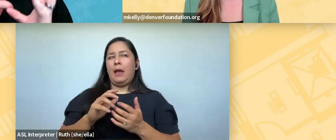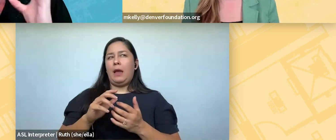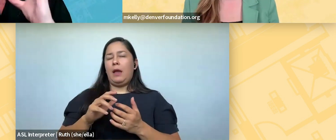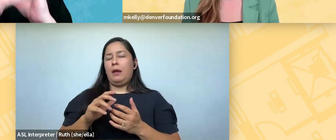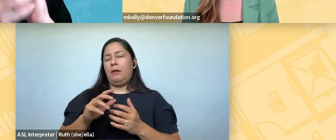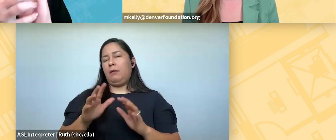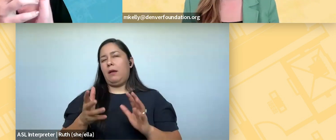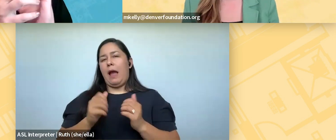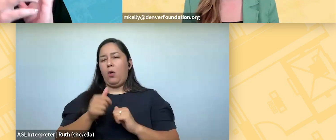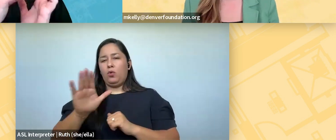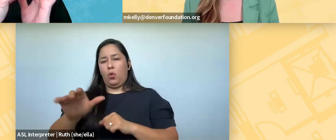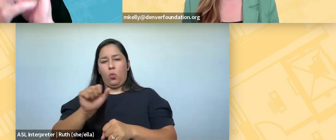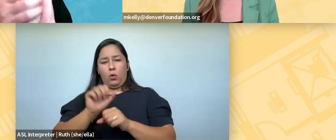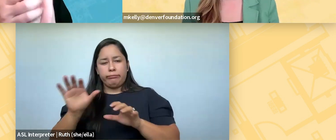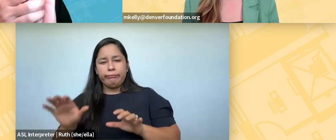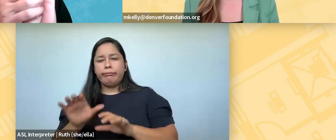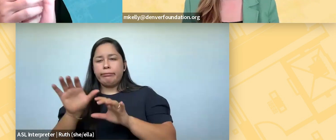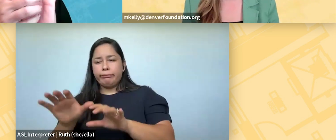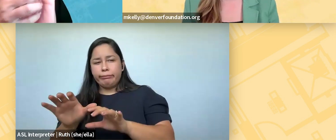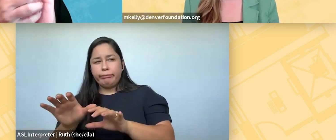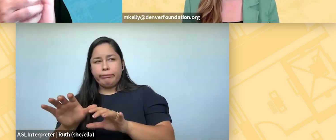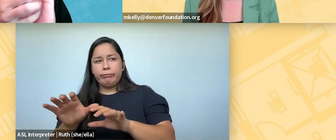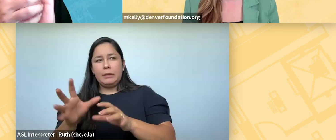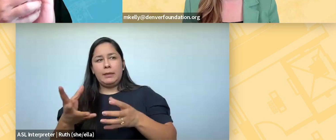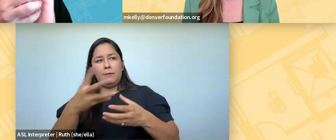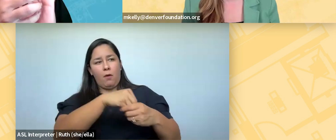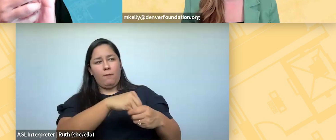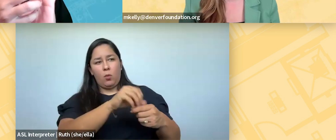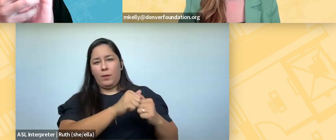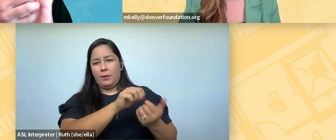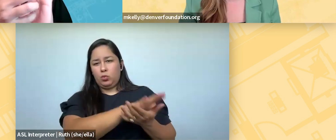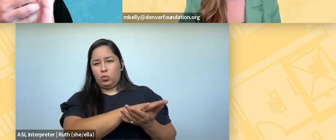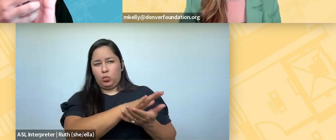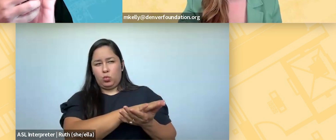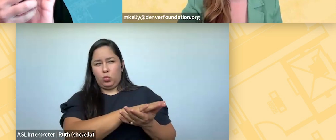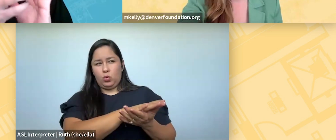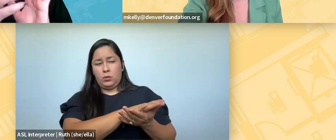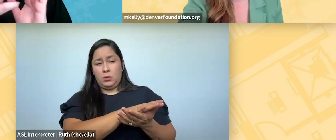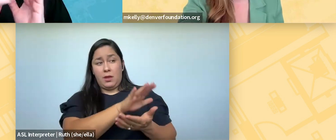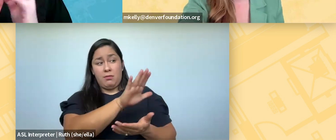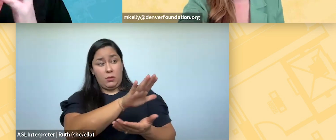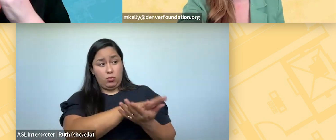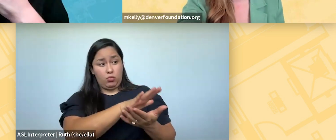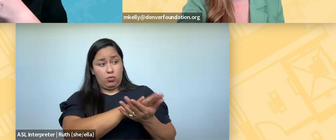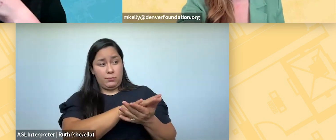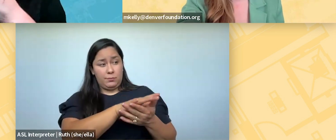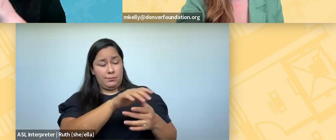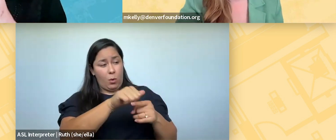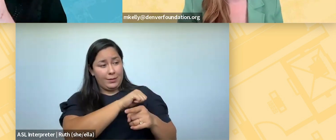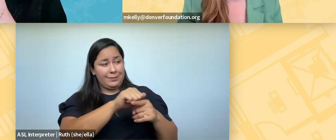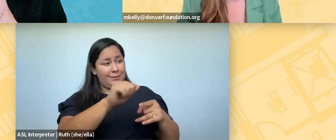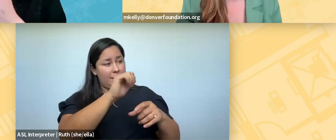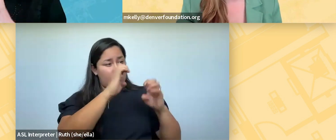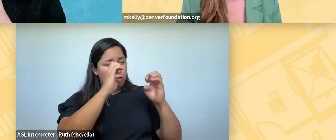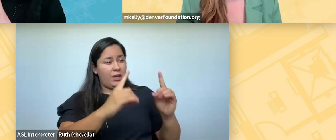in the schools and the practices of the schools are shifting as a result of your work, then that would be a good fit for the Denver Foundation. If it's bringing